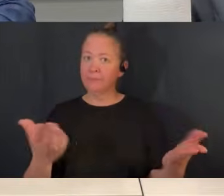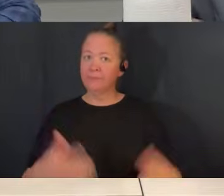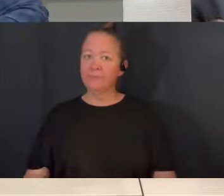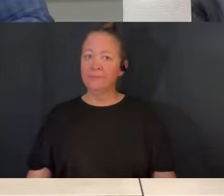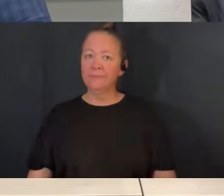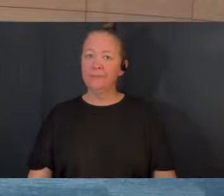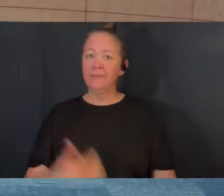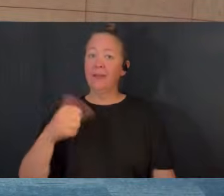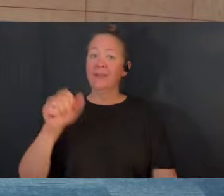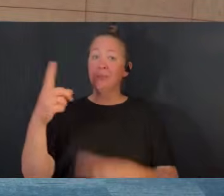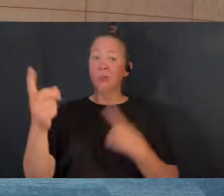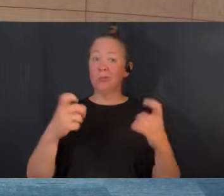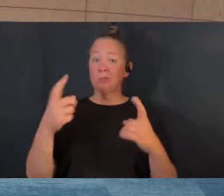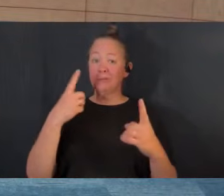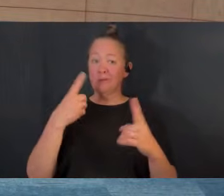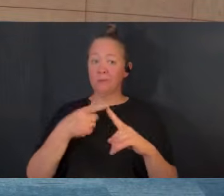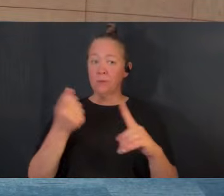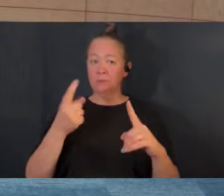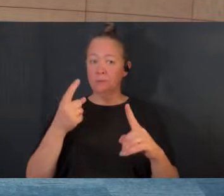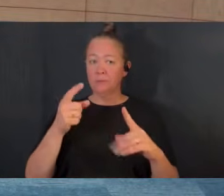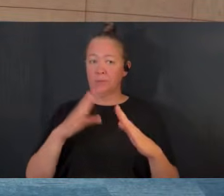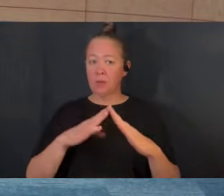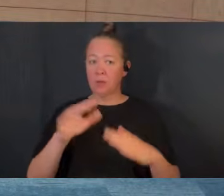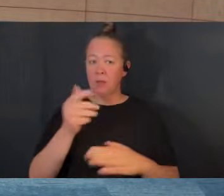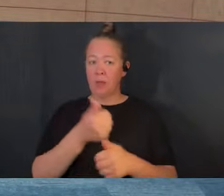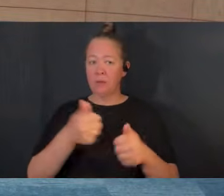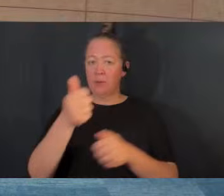Any questions for the town administrator about the PPS?